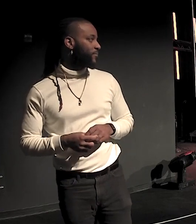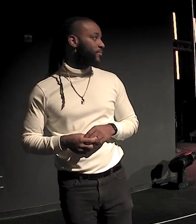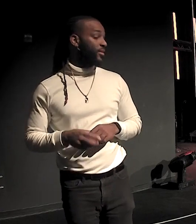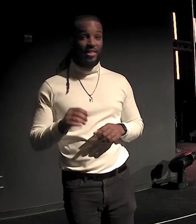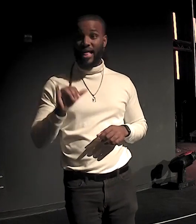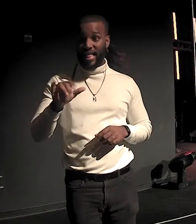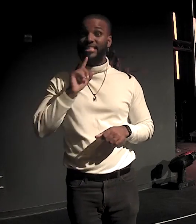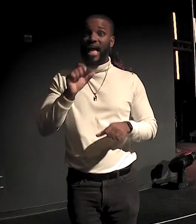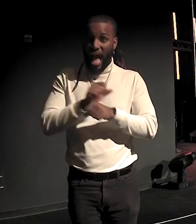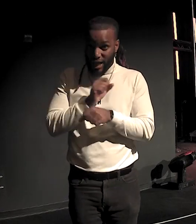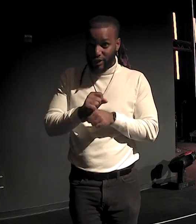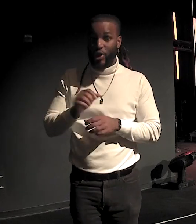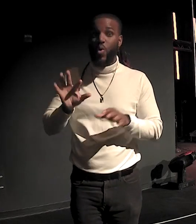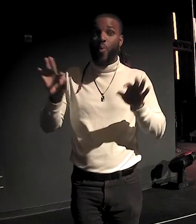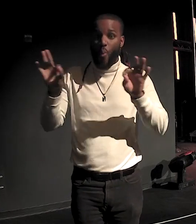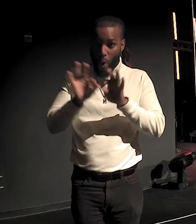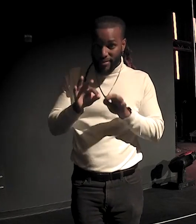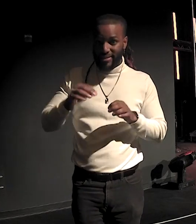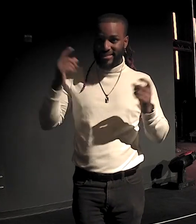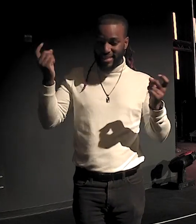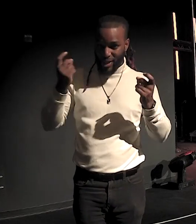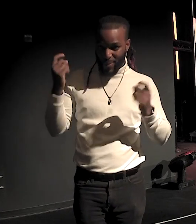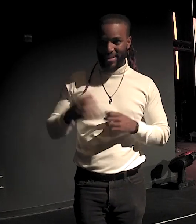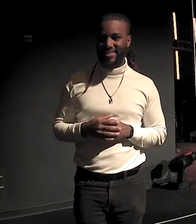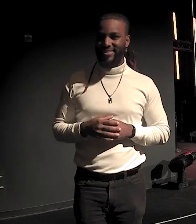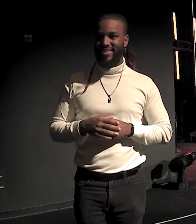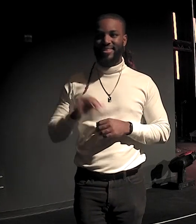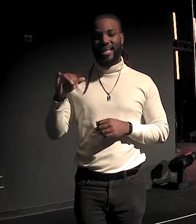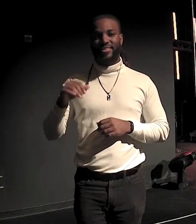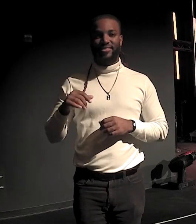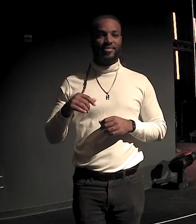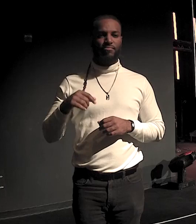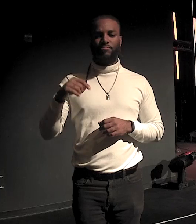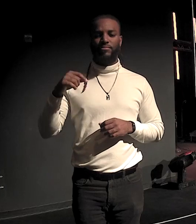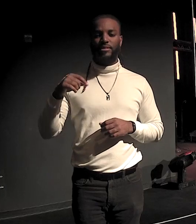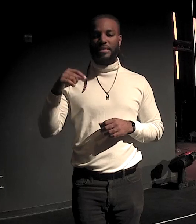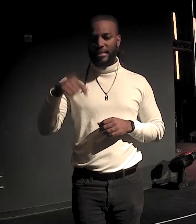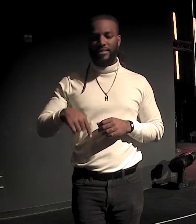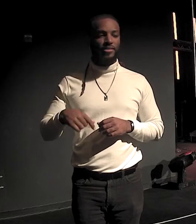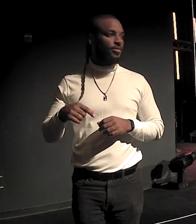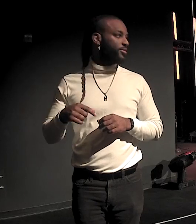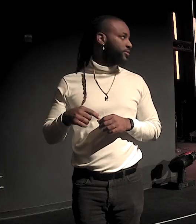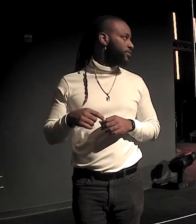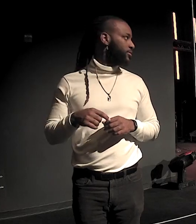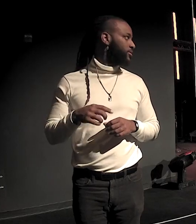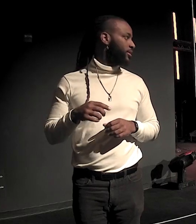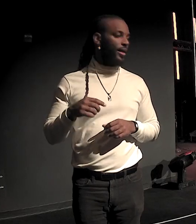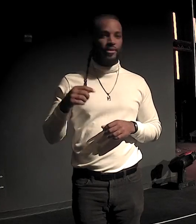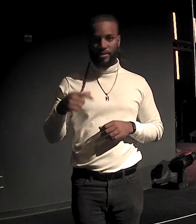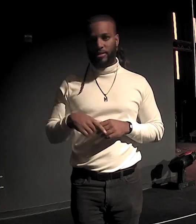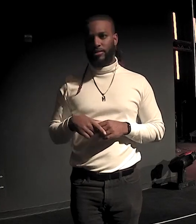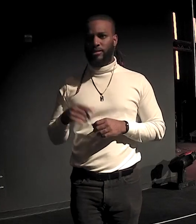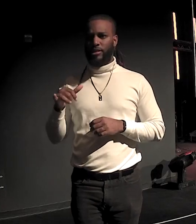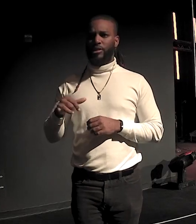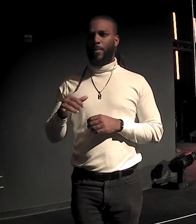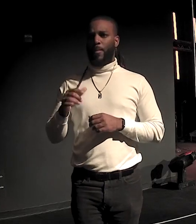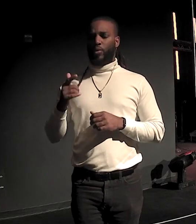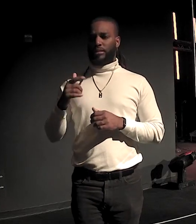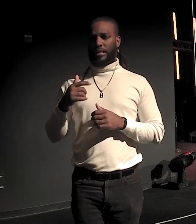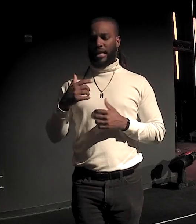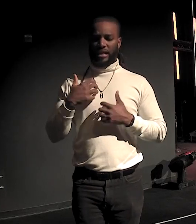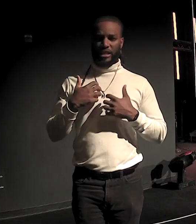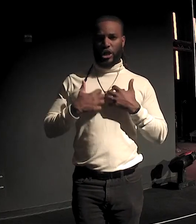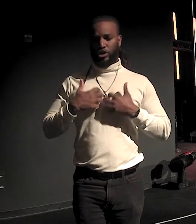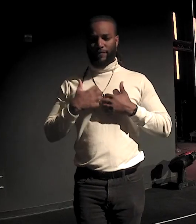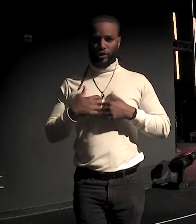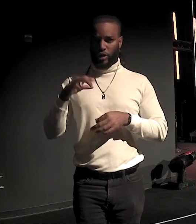And like, that's actually worth celebrating. Like, this is, you know, so often we're like, this is the most consequential election of a lifetime. Or